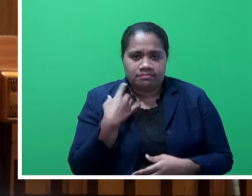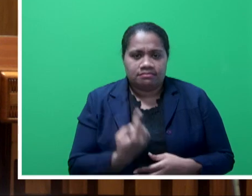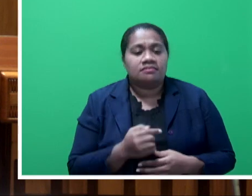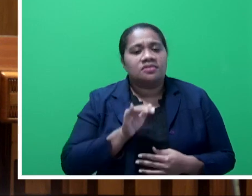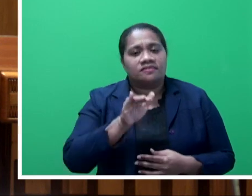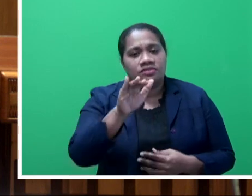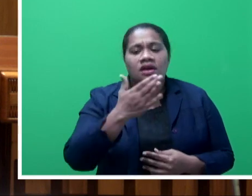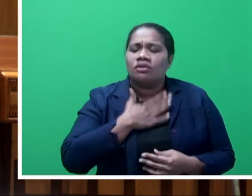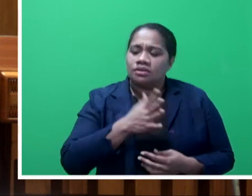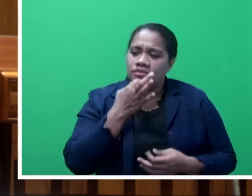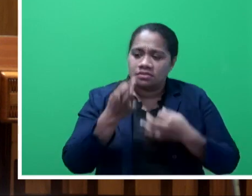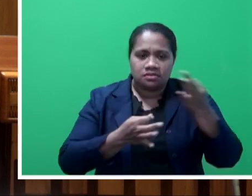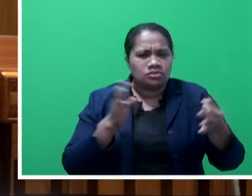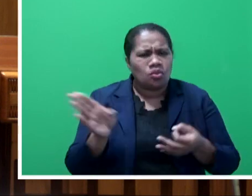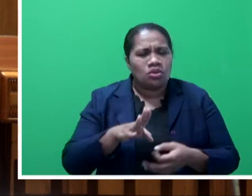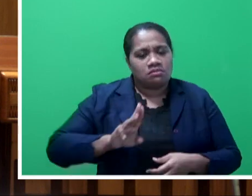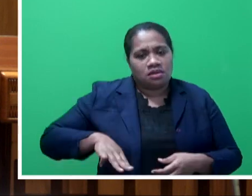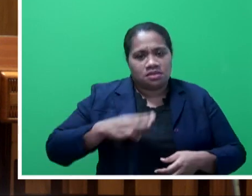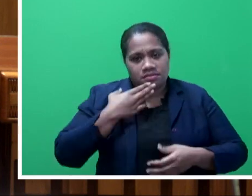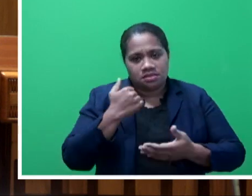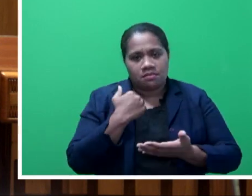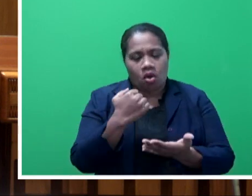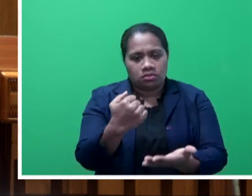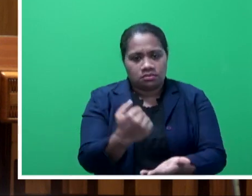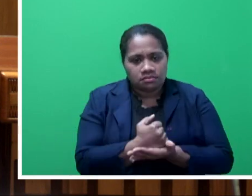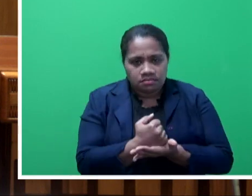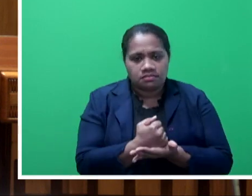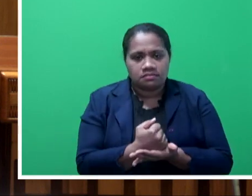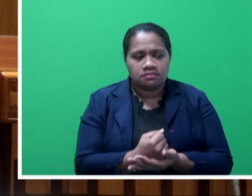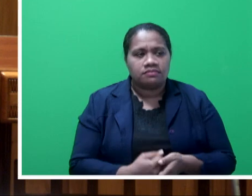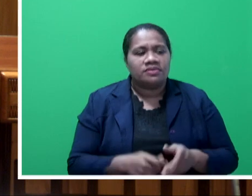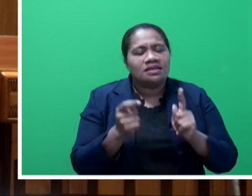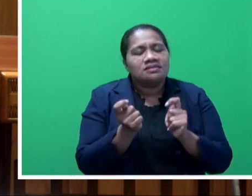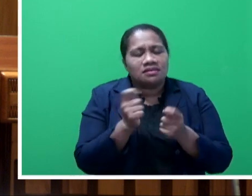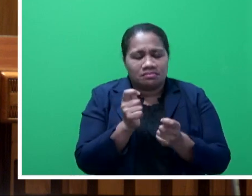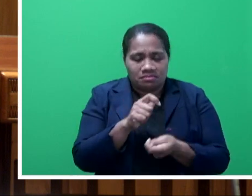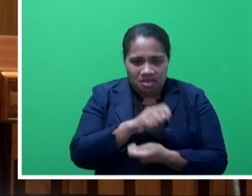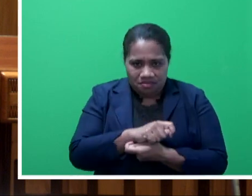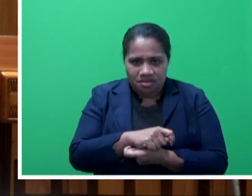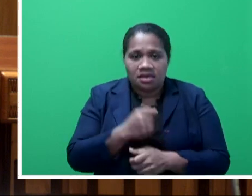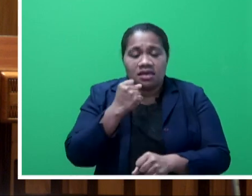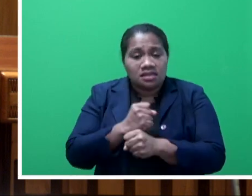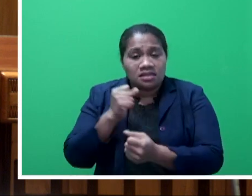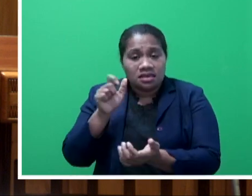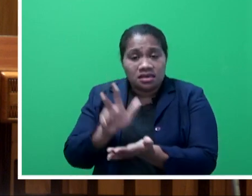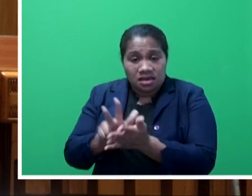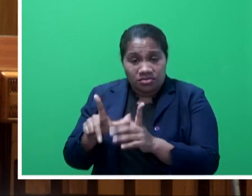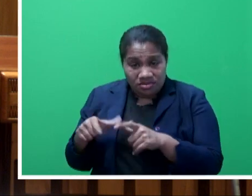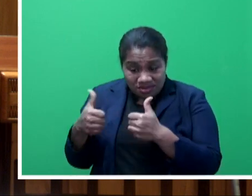urge all members to support this. It's an amendment. The guarantee sum has not been